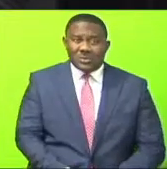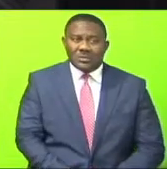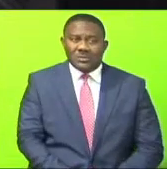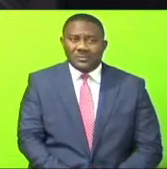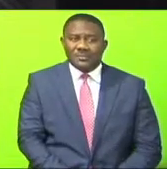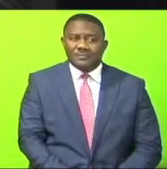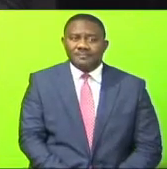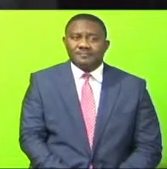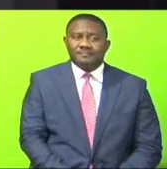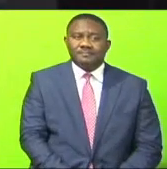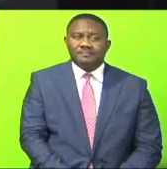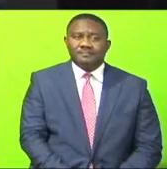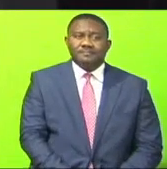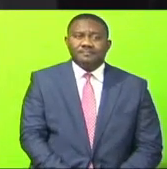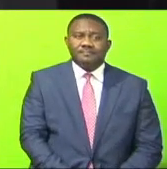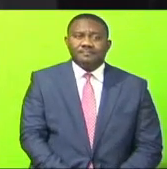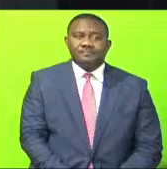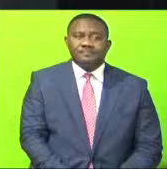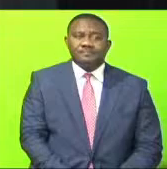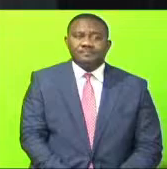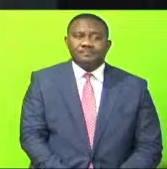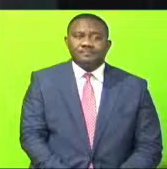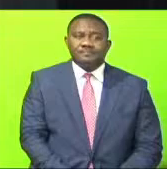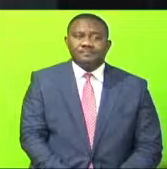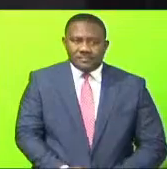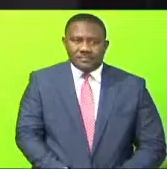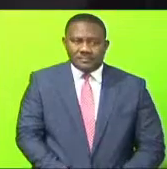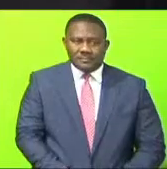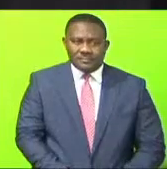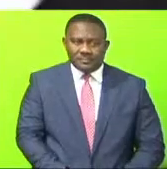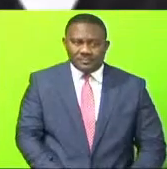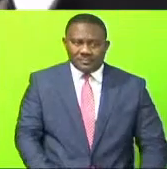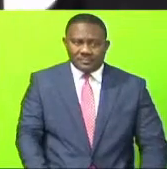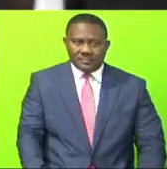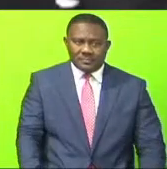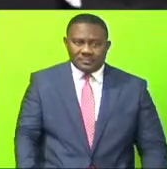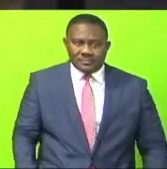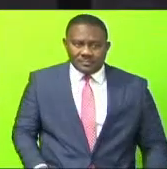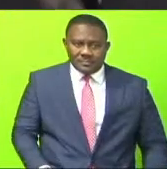Honorable Speaker, let me ask something very important.